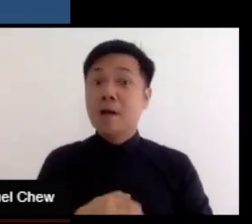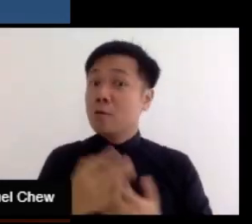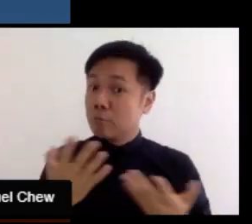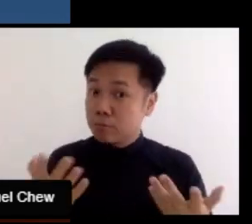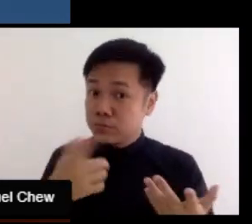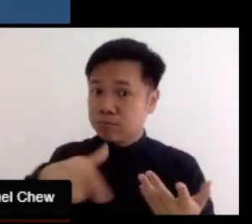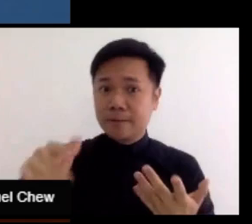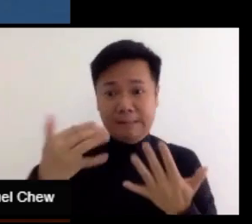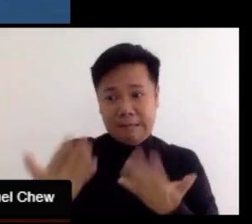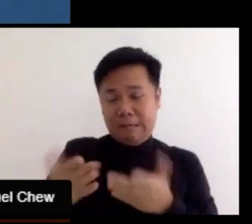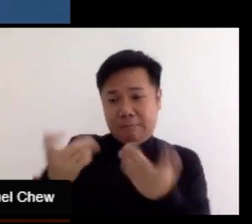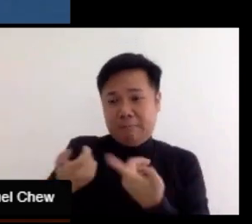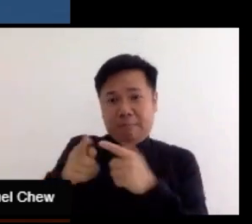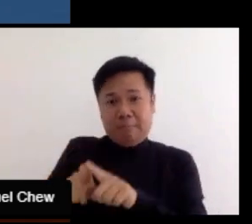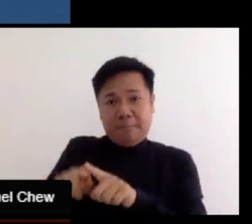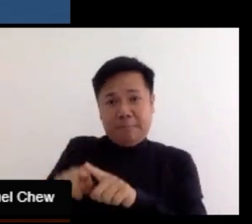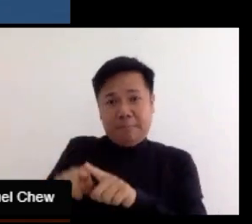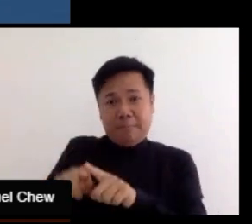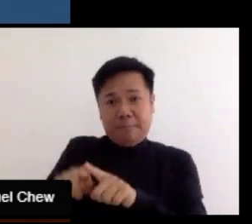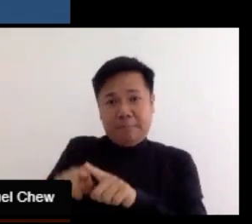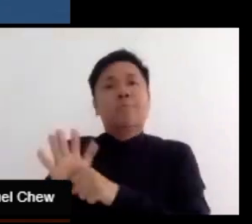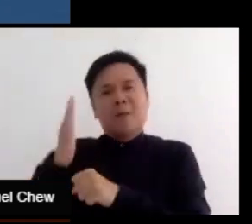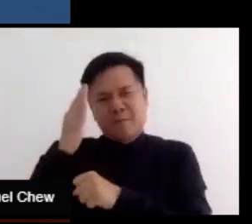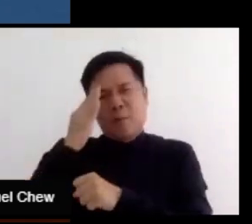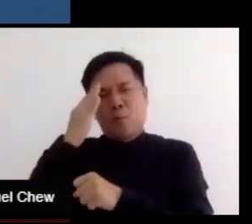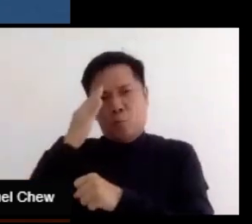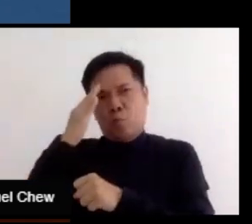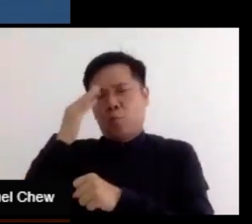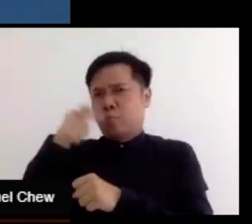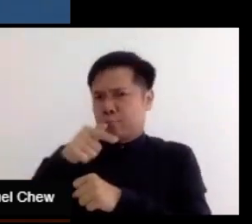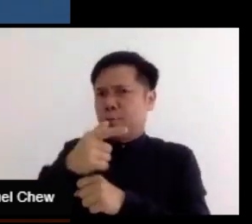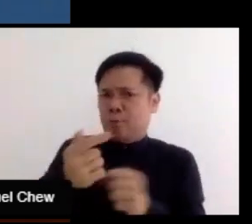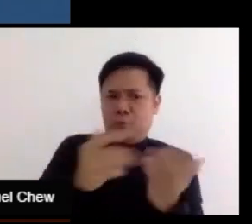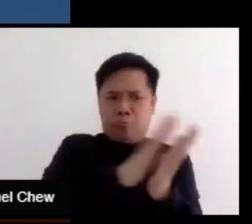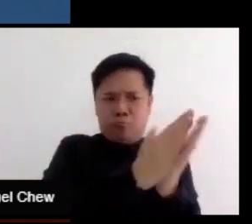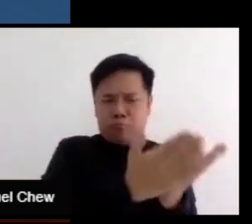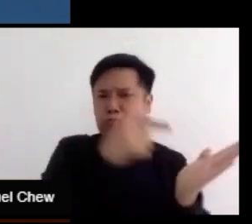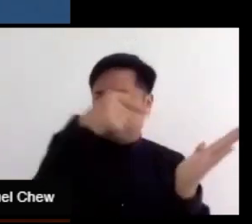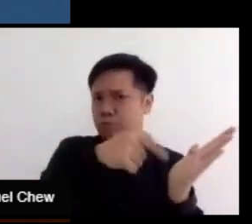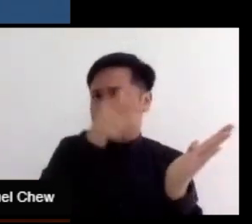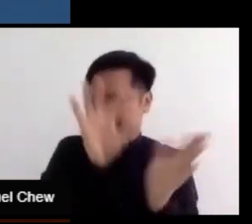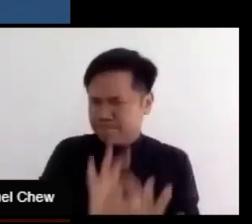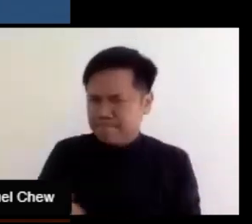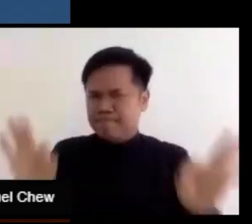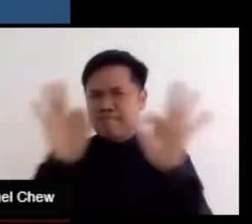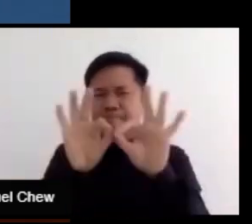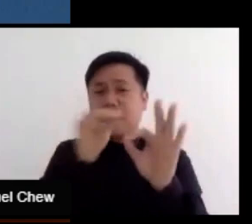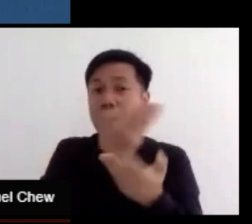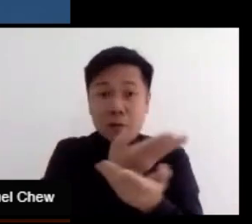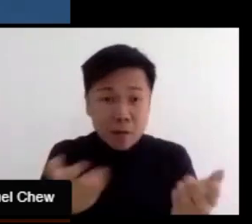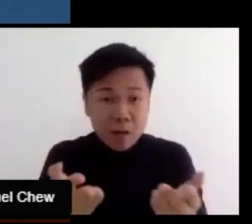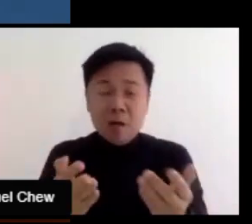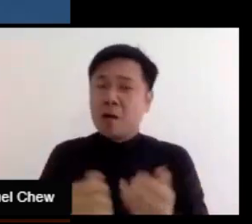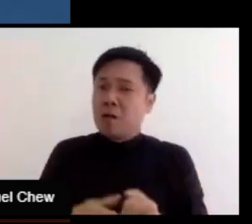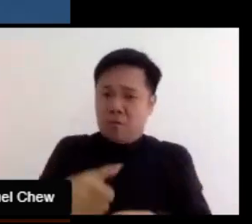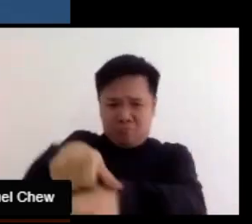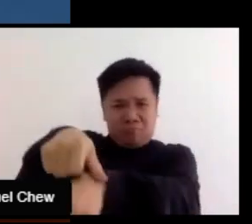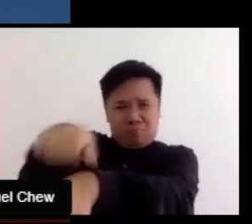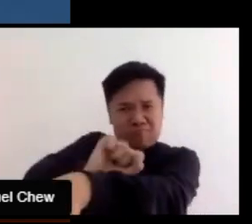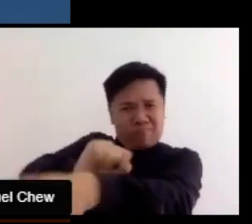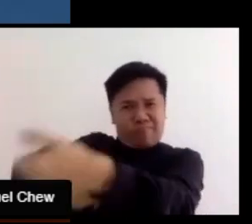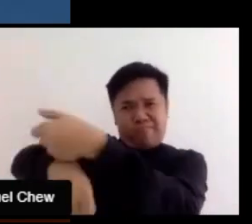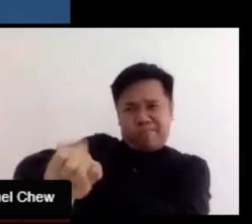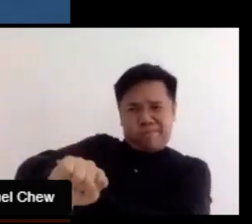the COVID-19 pandemic. It also highlights our resolve to redouble our efforts to meet